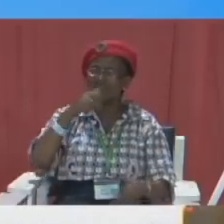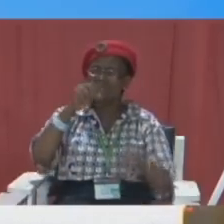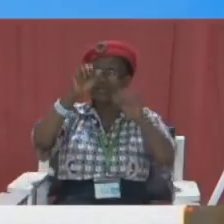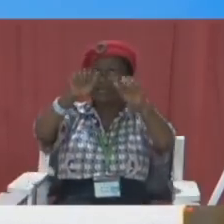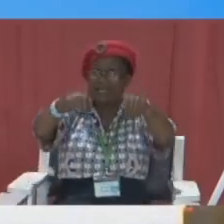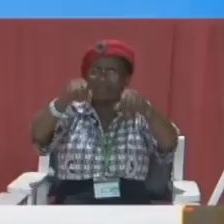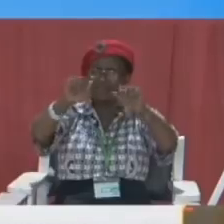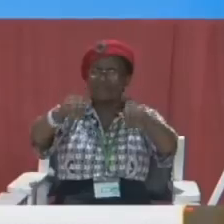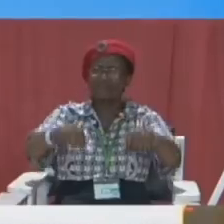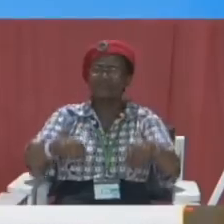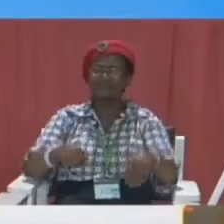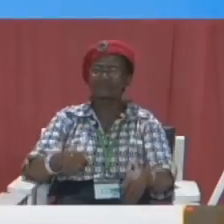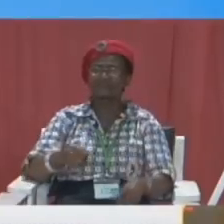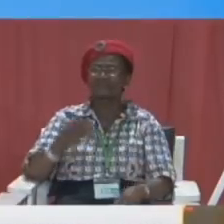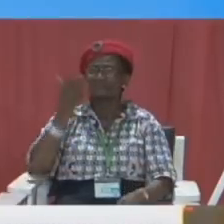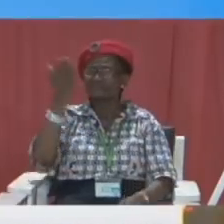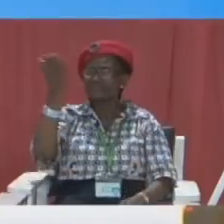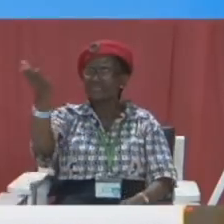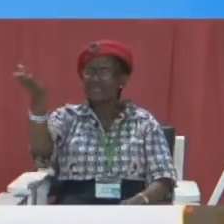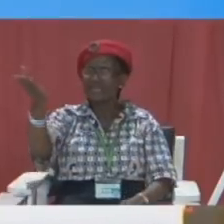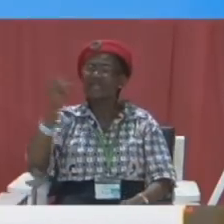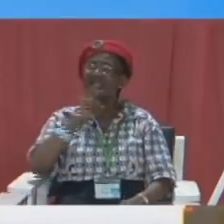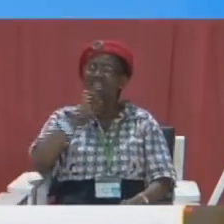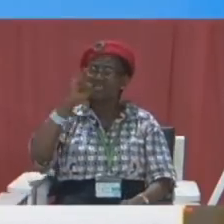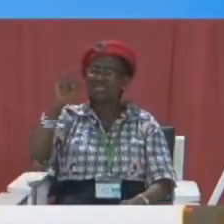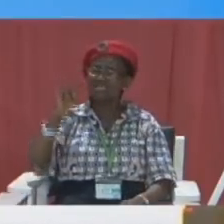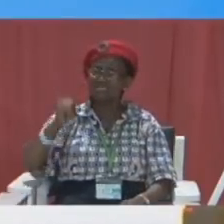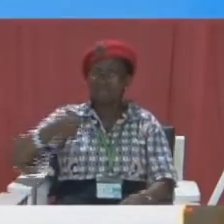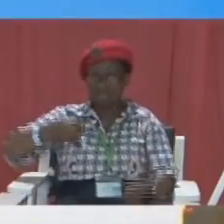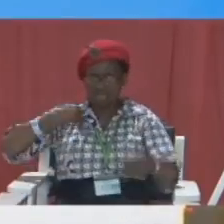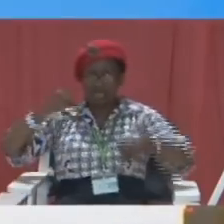there is joy